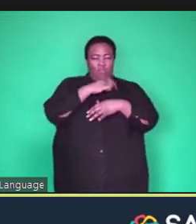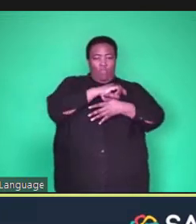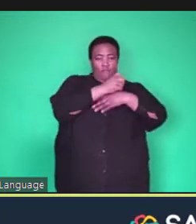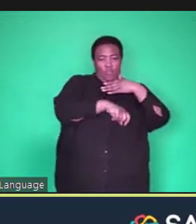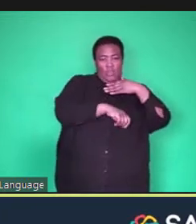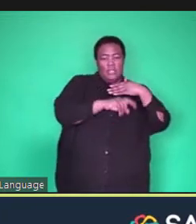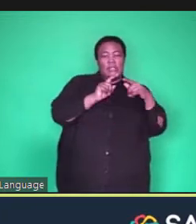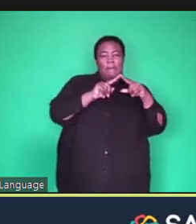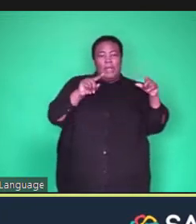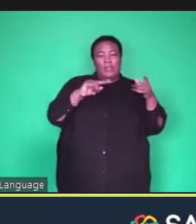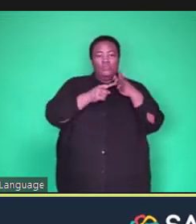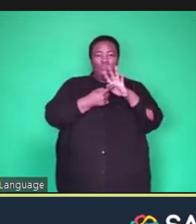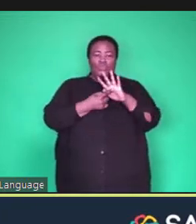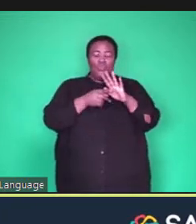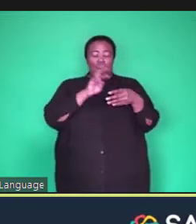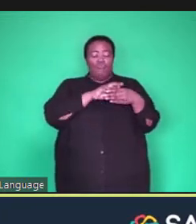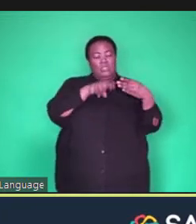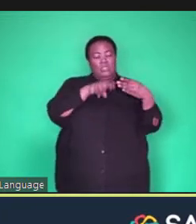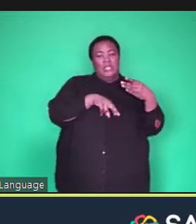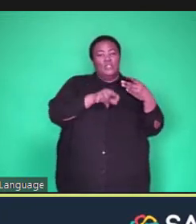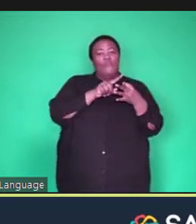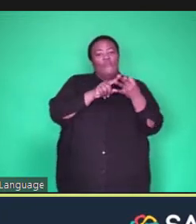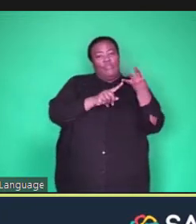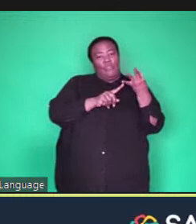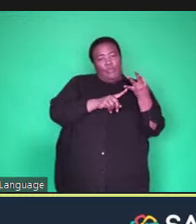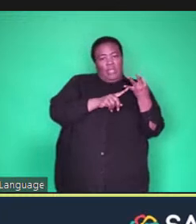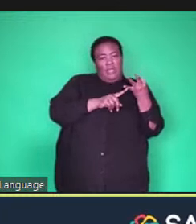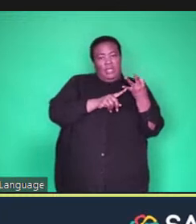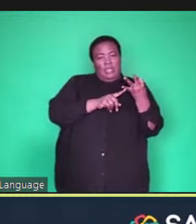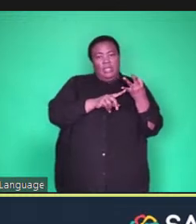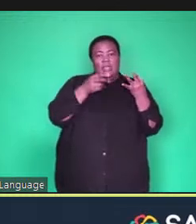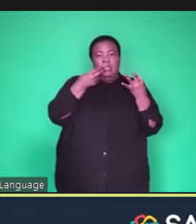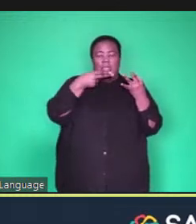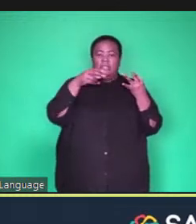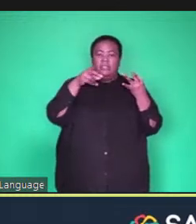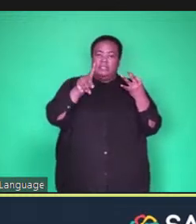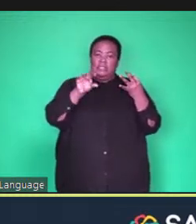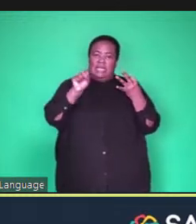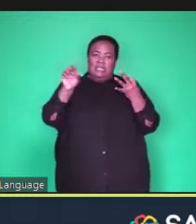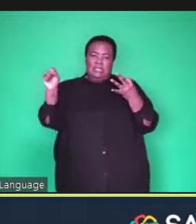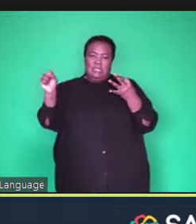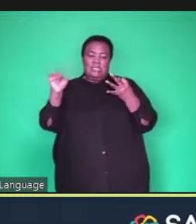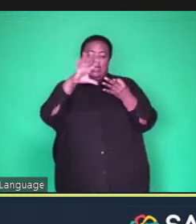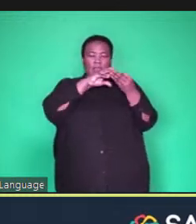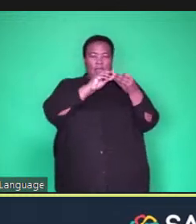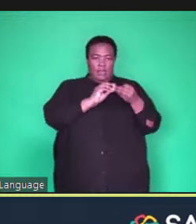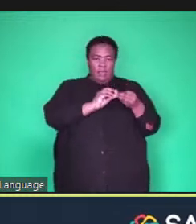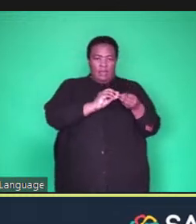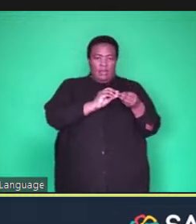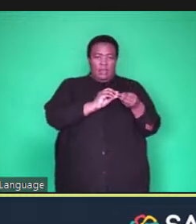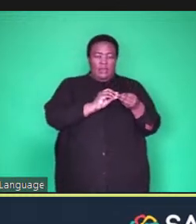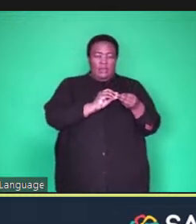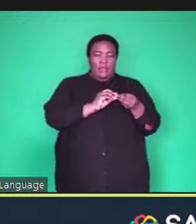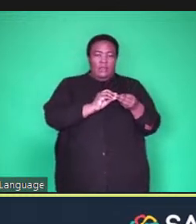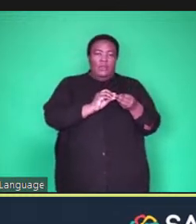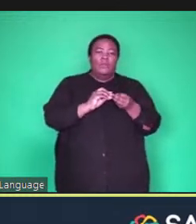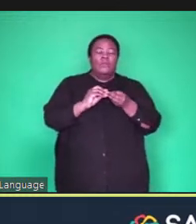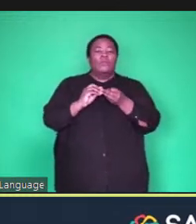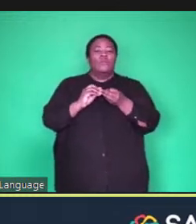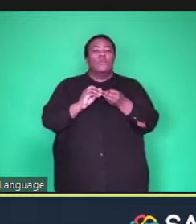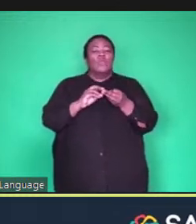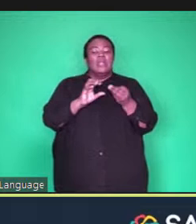3 HDSSs that have been harmonized across the South African Population Research Infrastructure